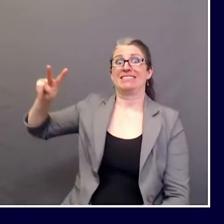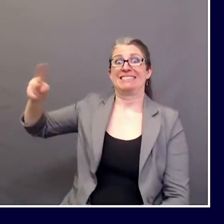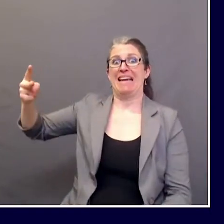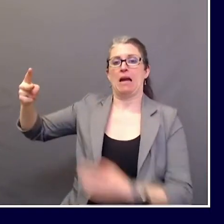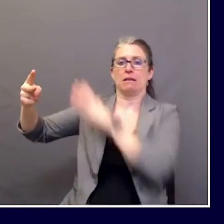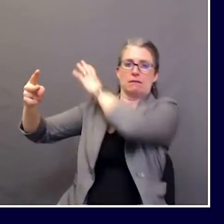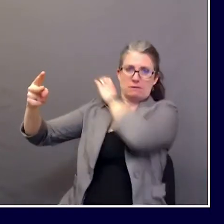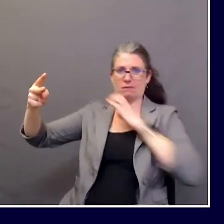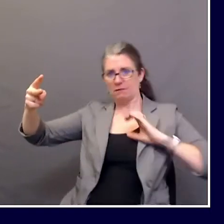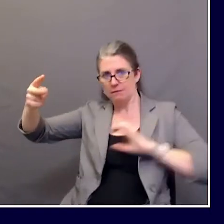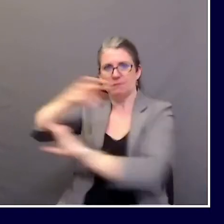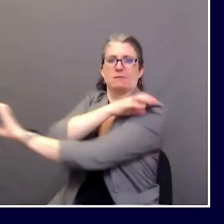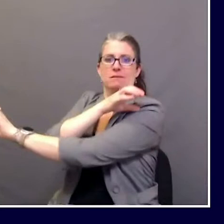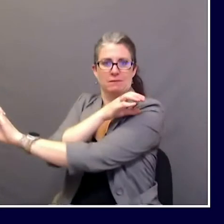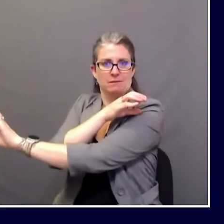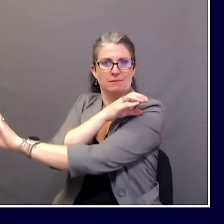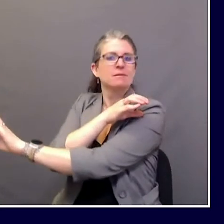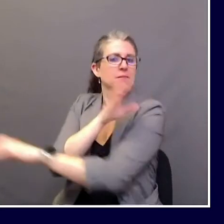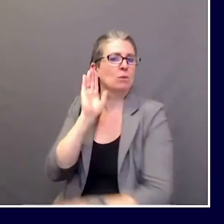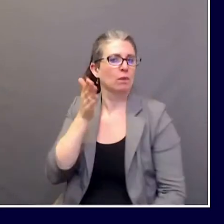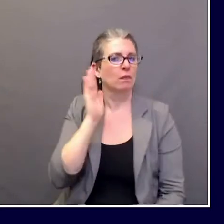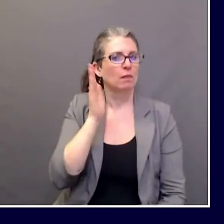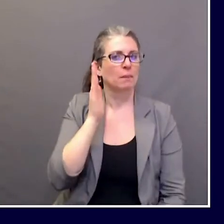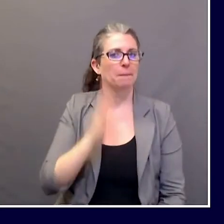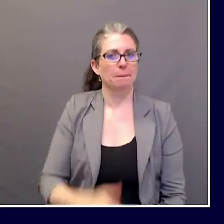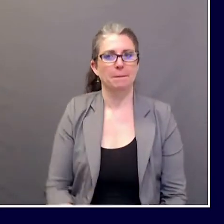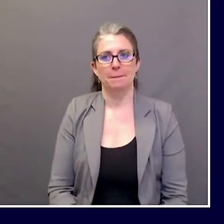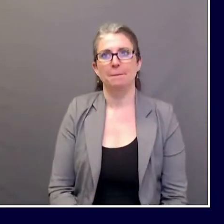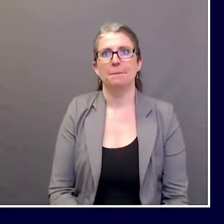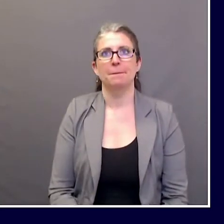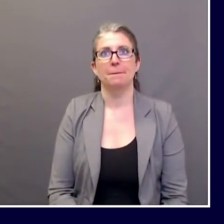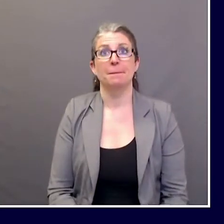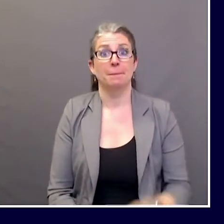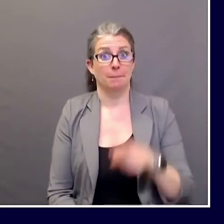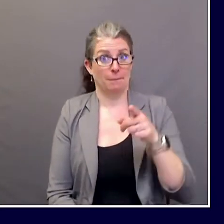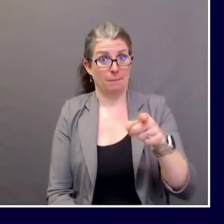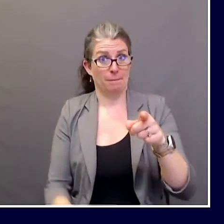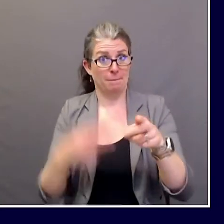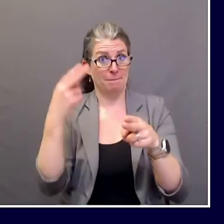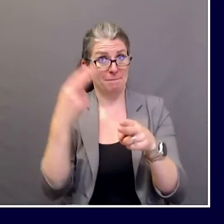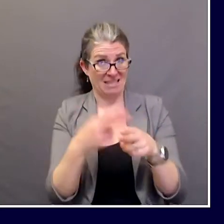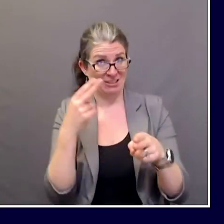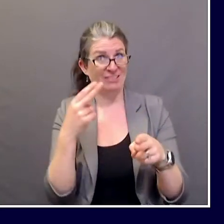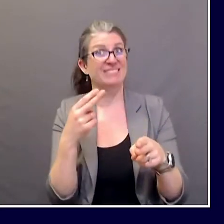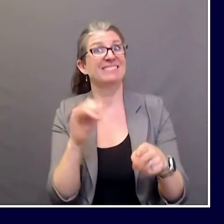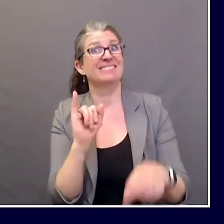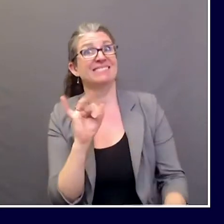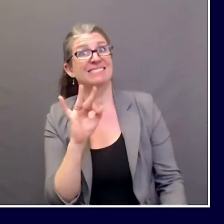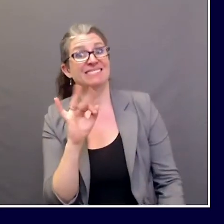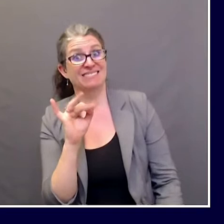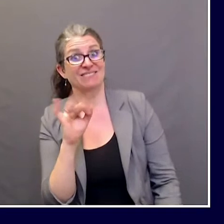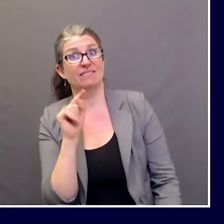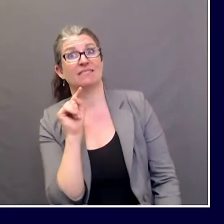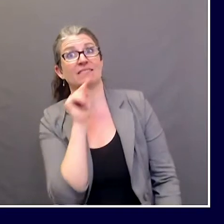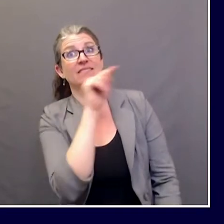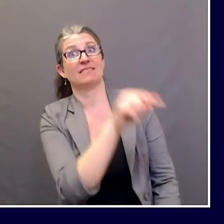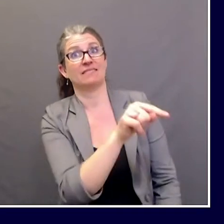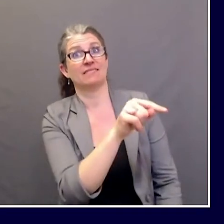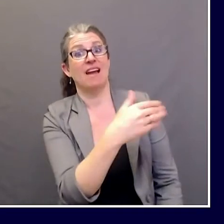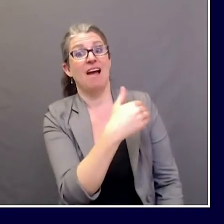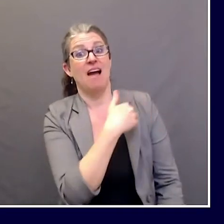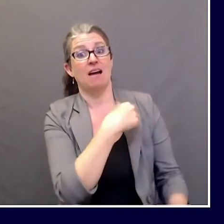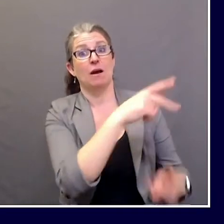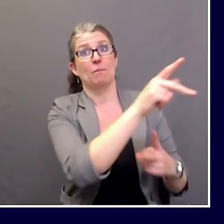right? For Moderna and Pfizer. For Moderna, Pfizer, right? Yeah. And then I think Commissioner